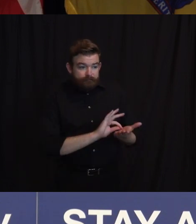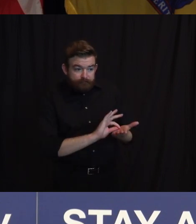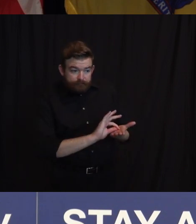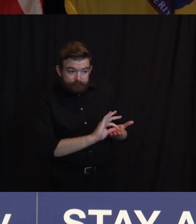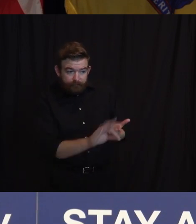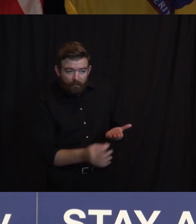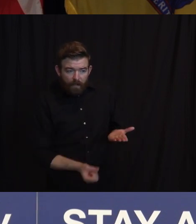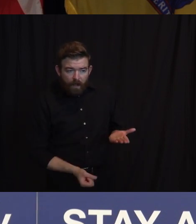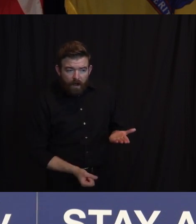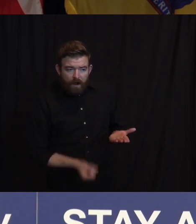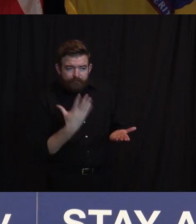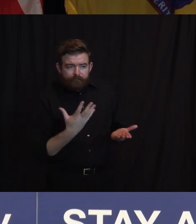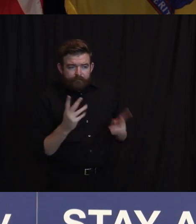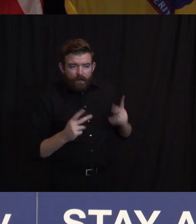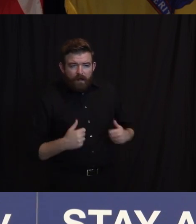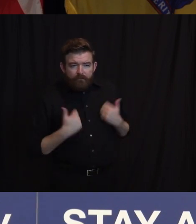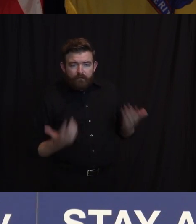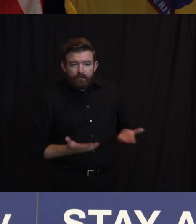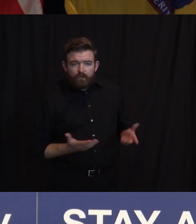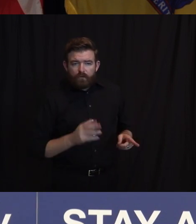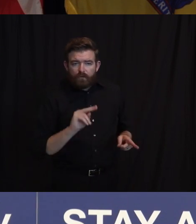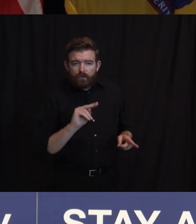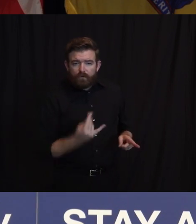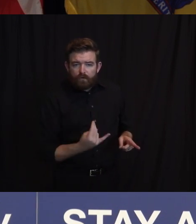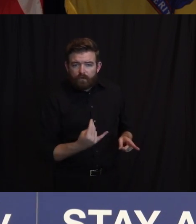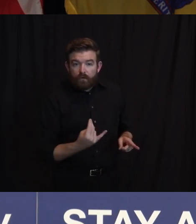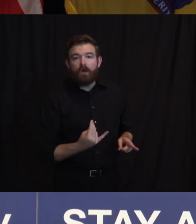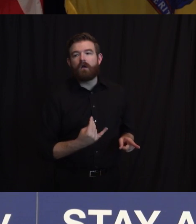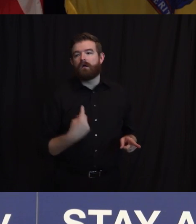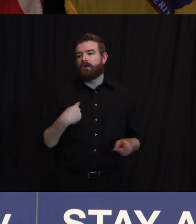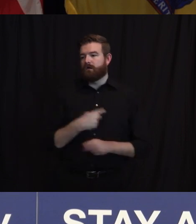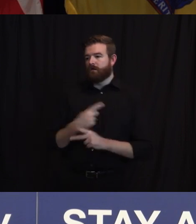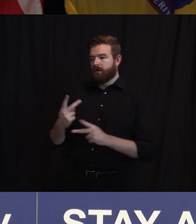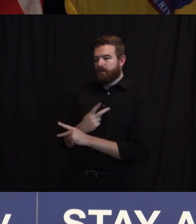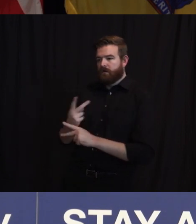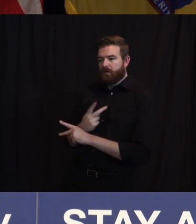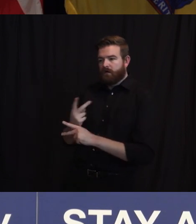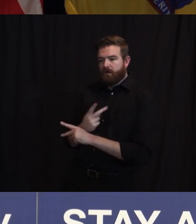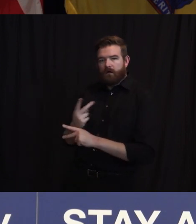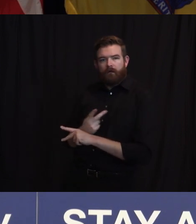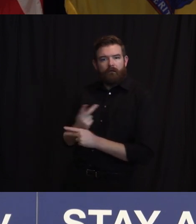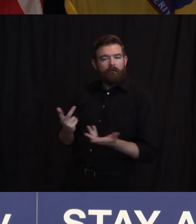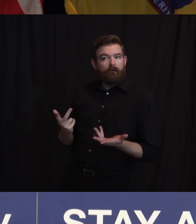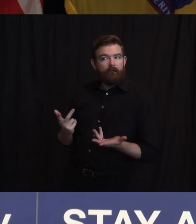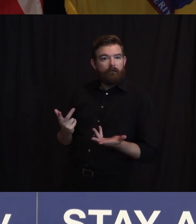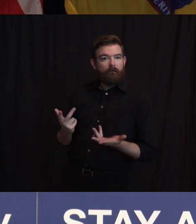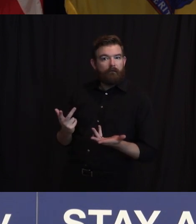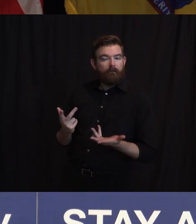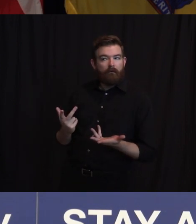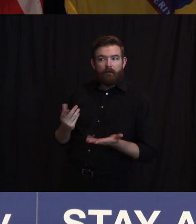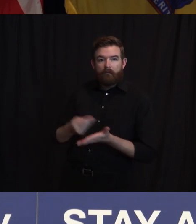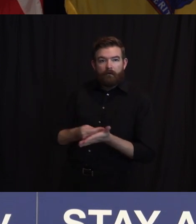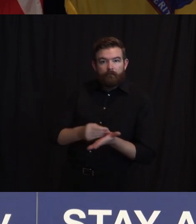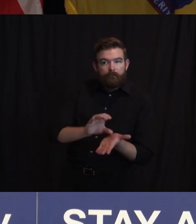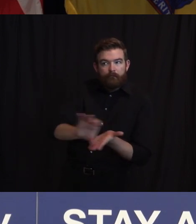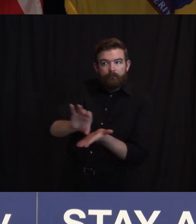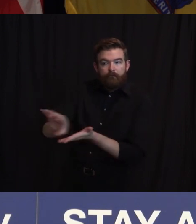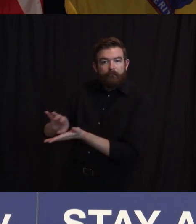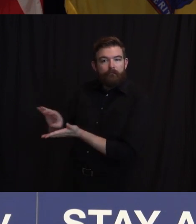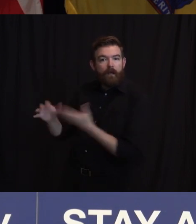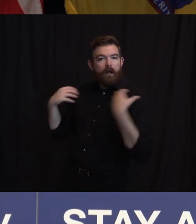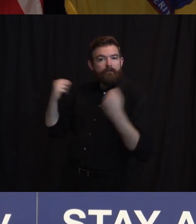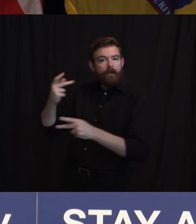the location of hospital facilities and resources for improvements. How many children can access